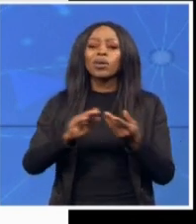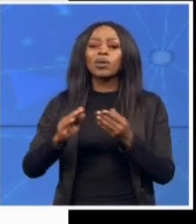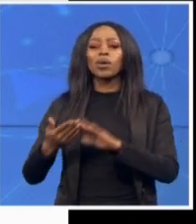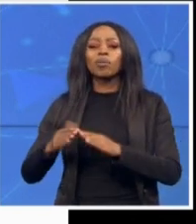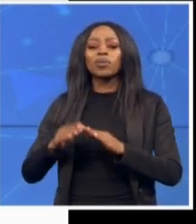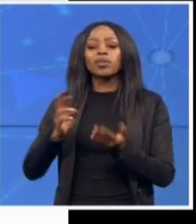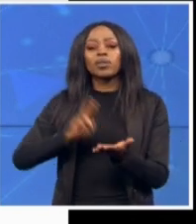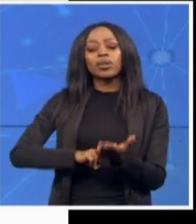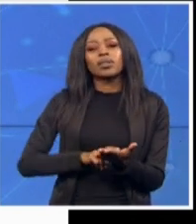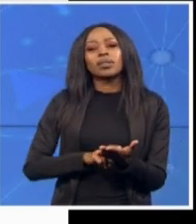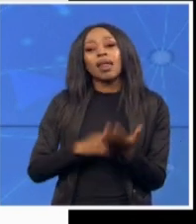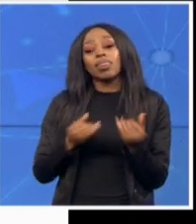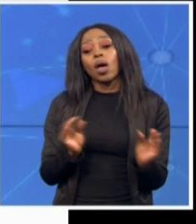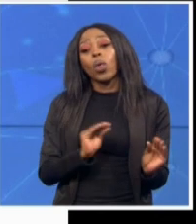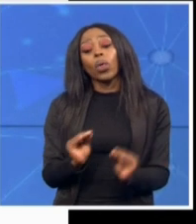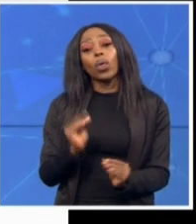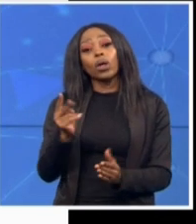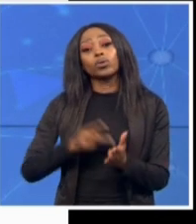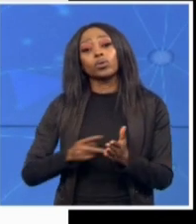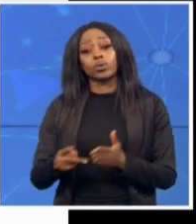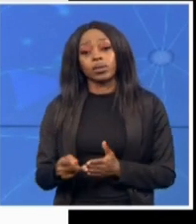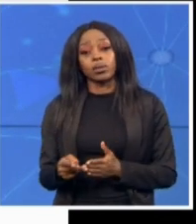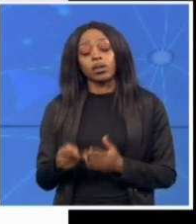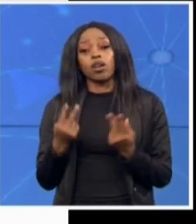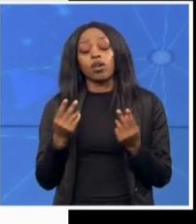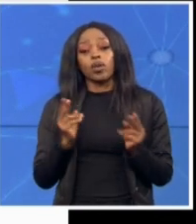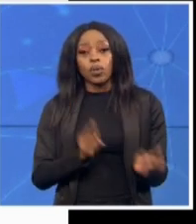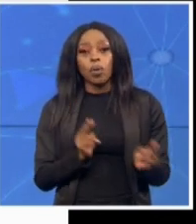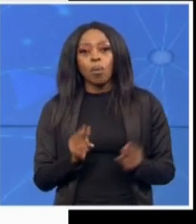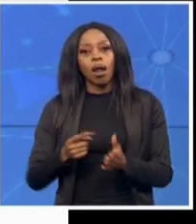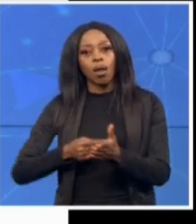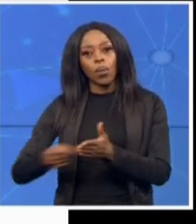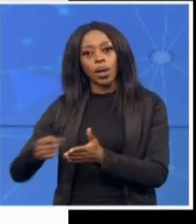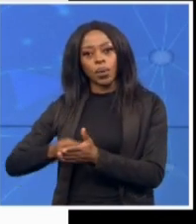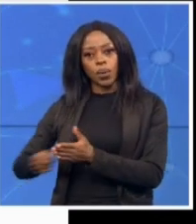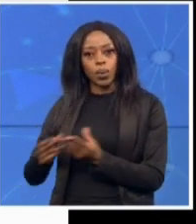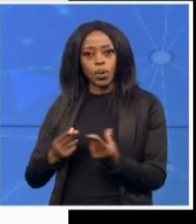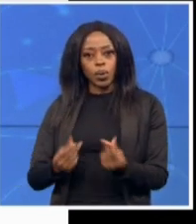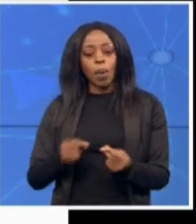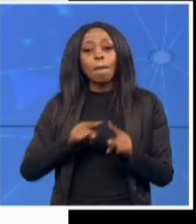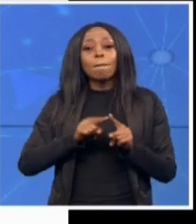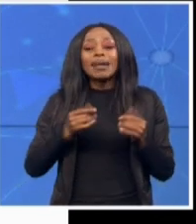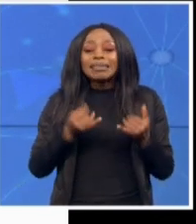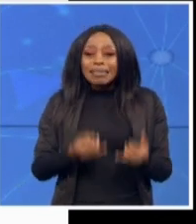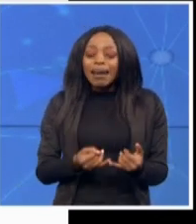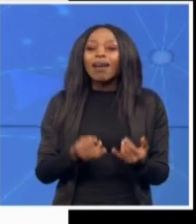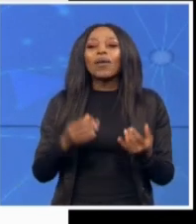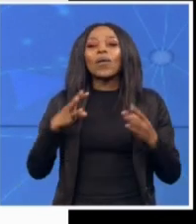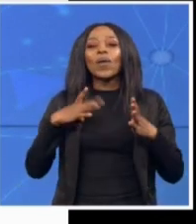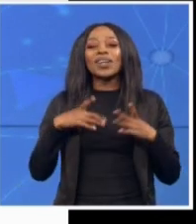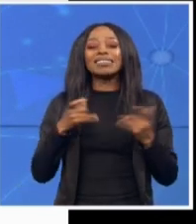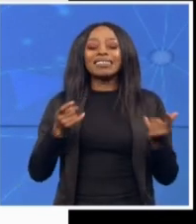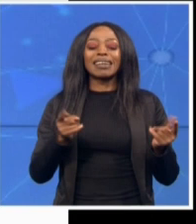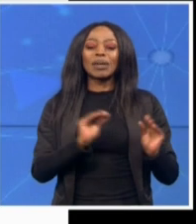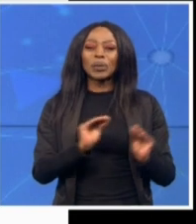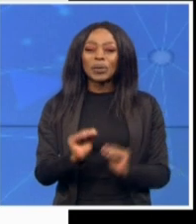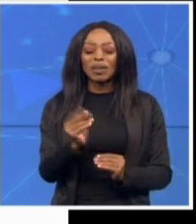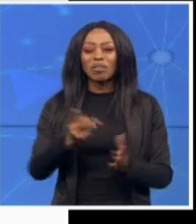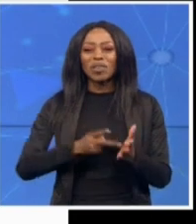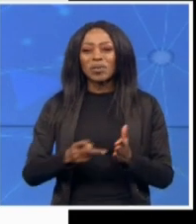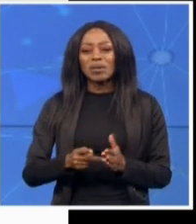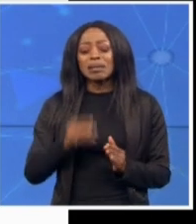pattern is to do it weekly. Now, because of the 2-week delay and the various public holidays, we now have a big number of deaths that we have to import into the